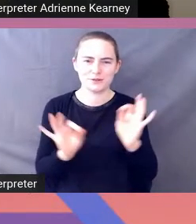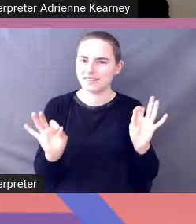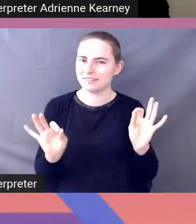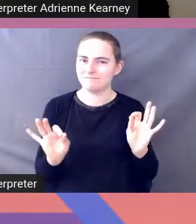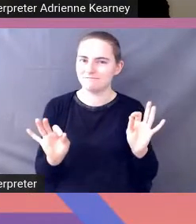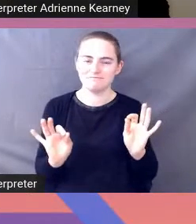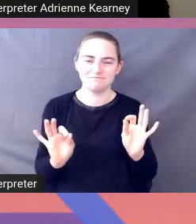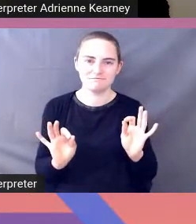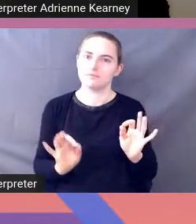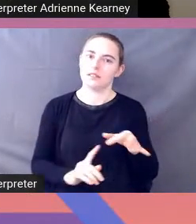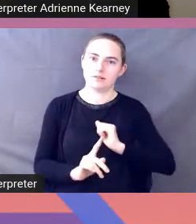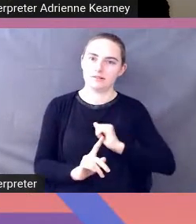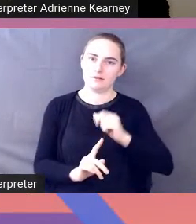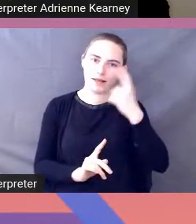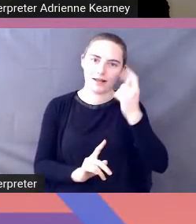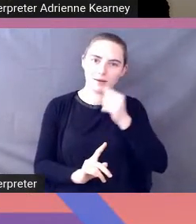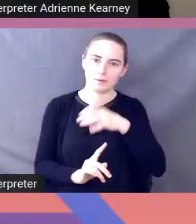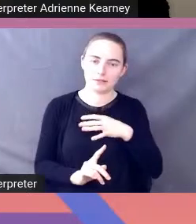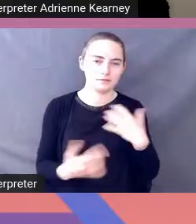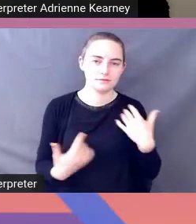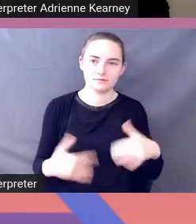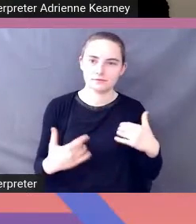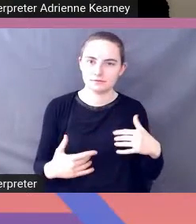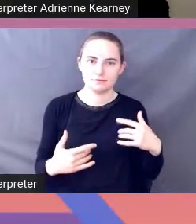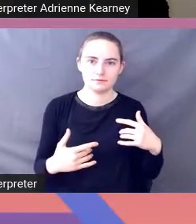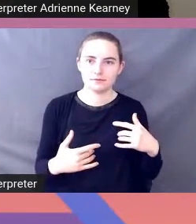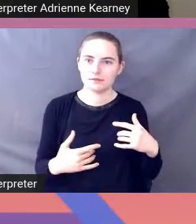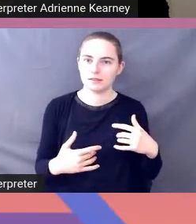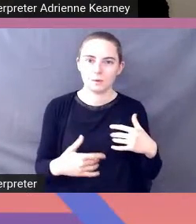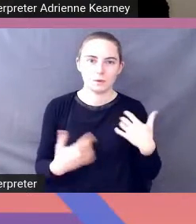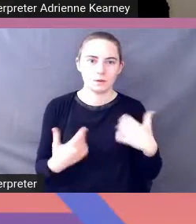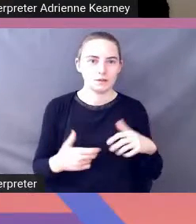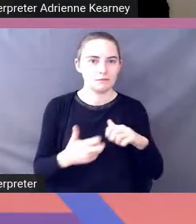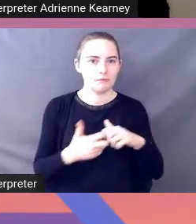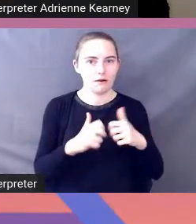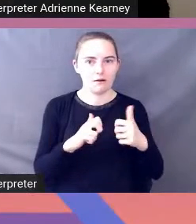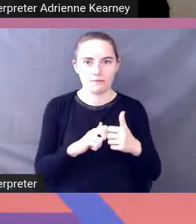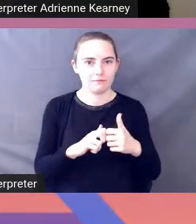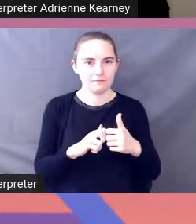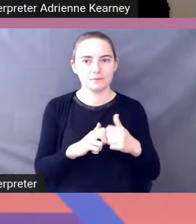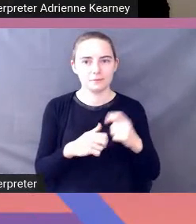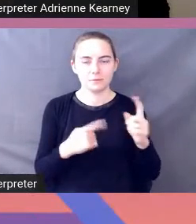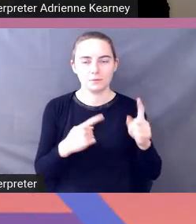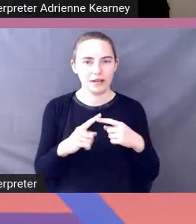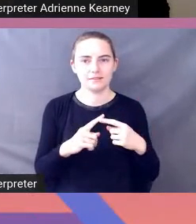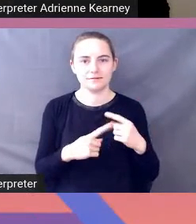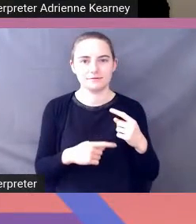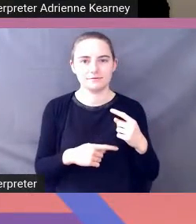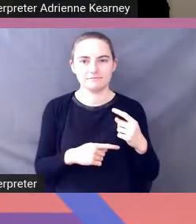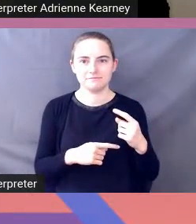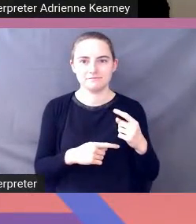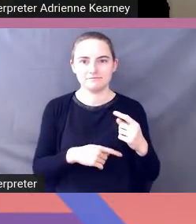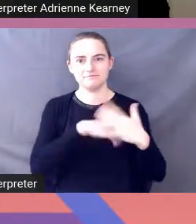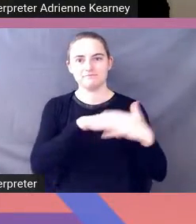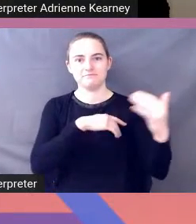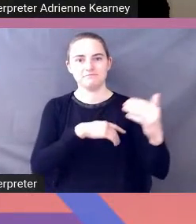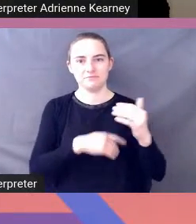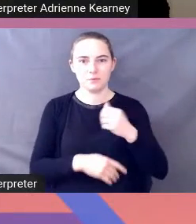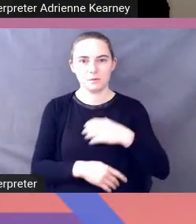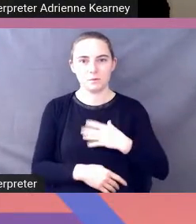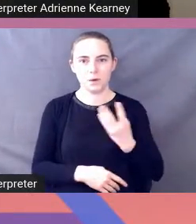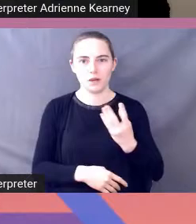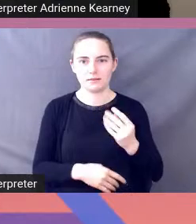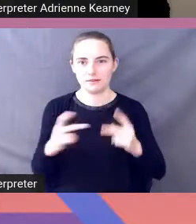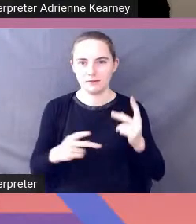I find that incredibly problematic when white people ask me to do that, but yeah, it was especially exciting over the